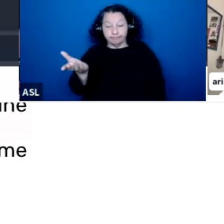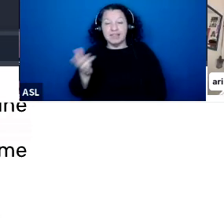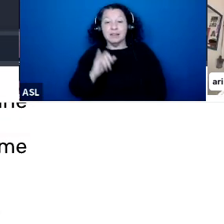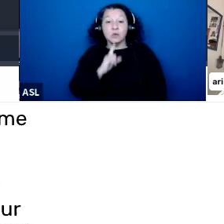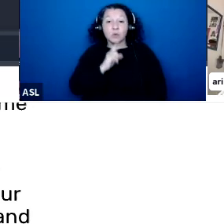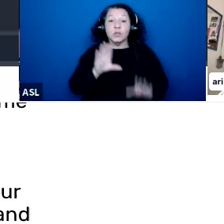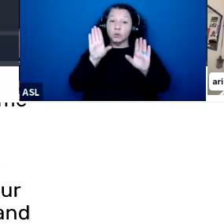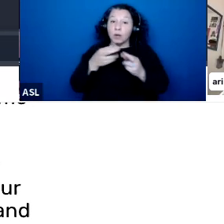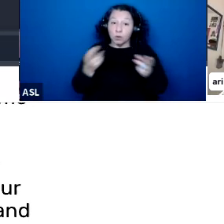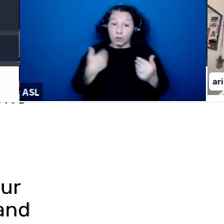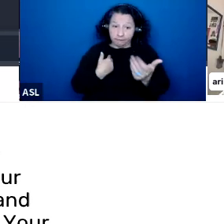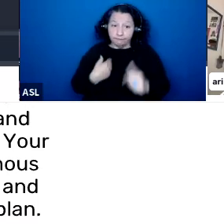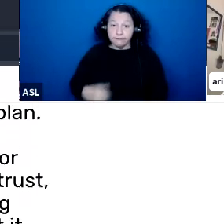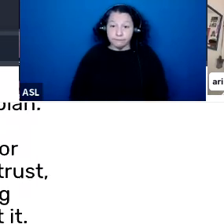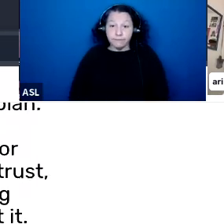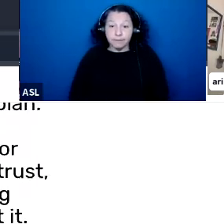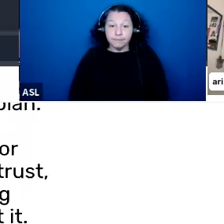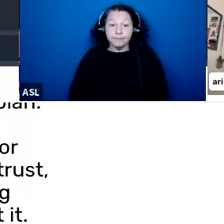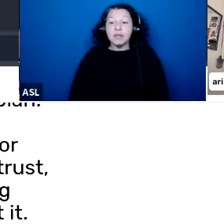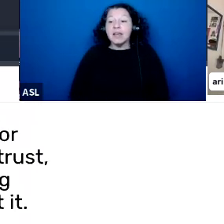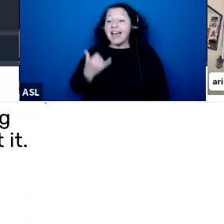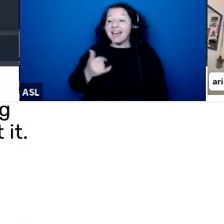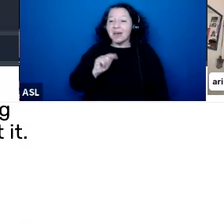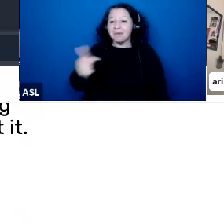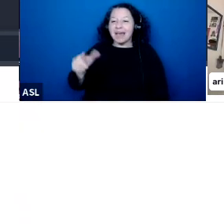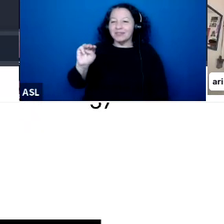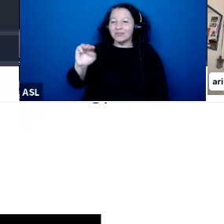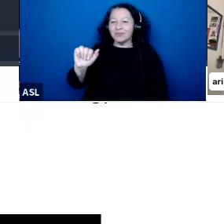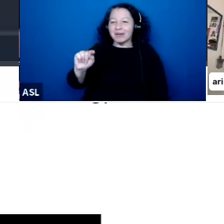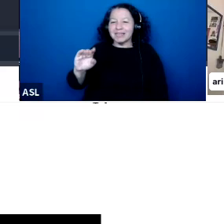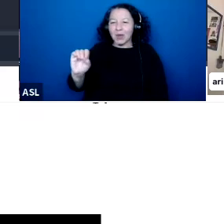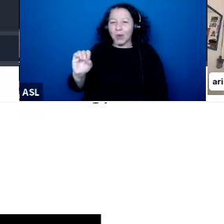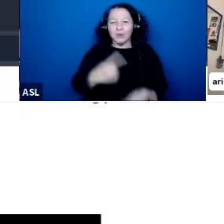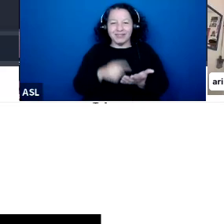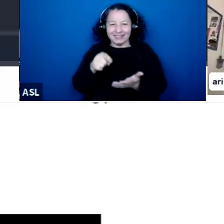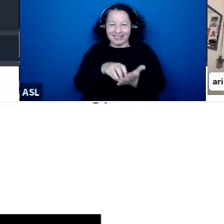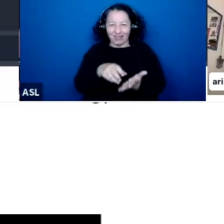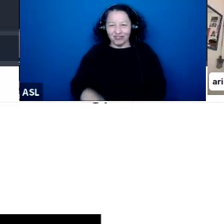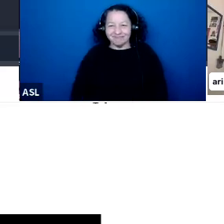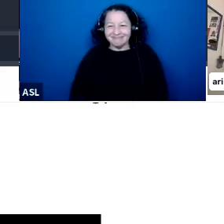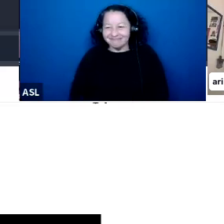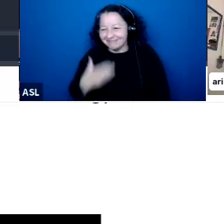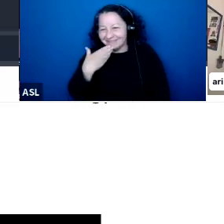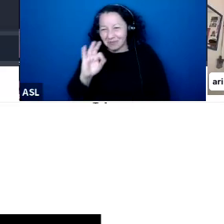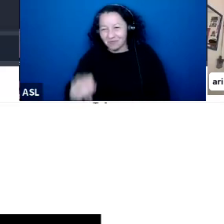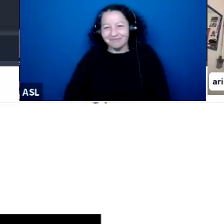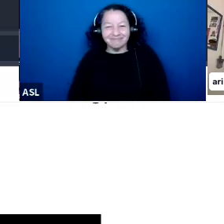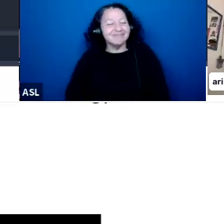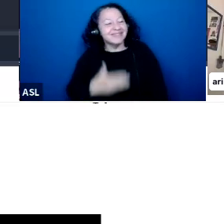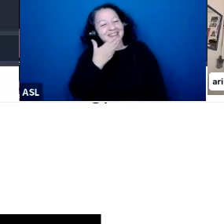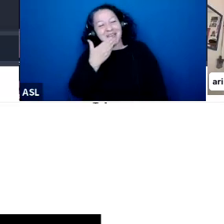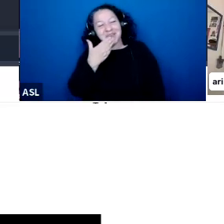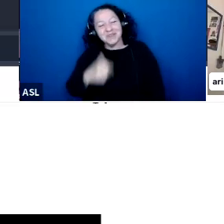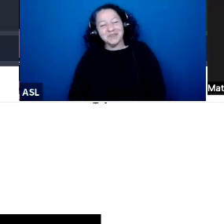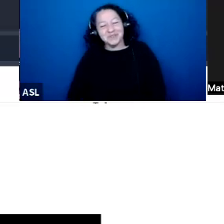great resource. And I'm gonna pass it to Mateo to talk about this section. Thank